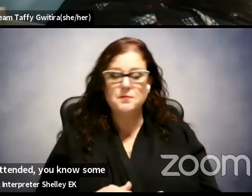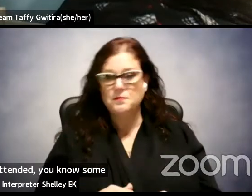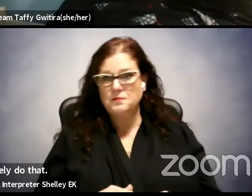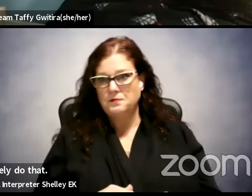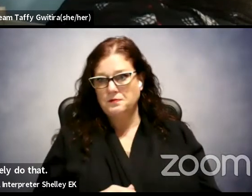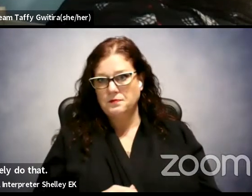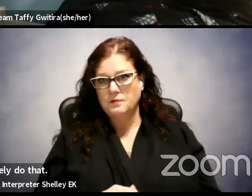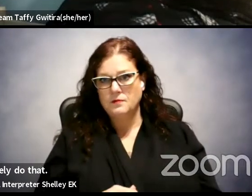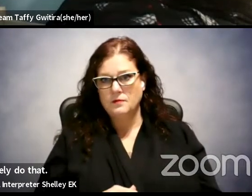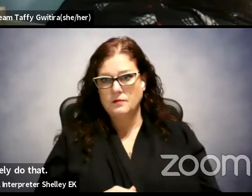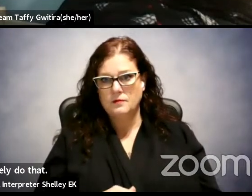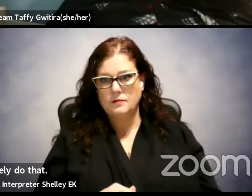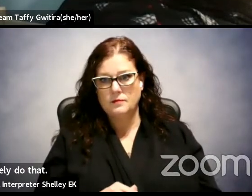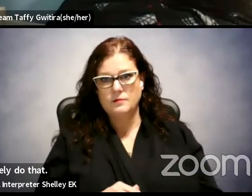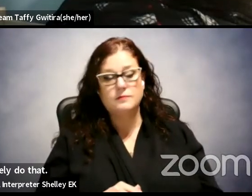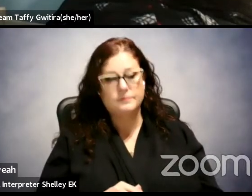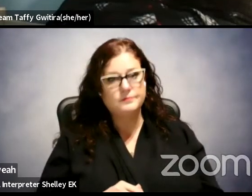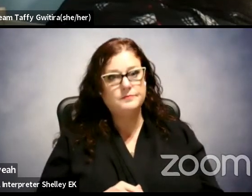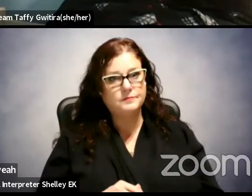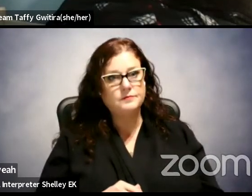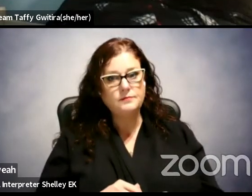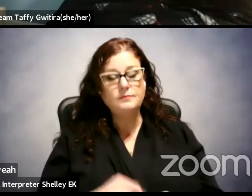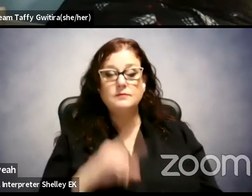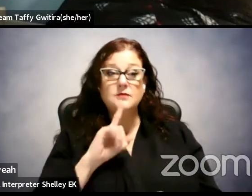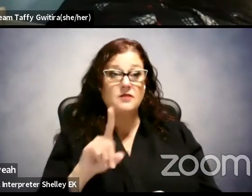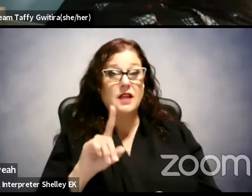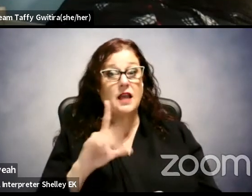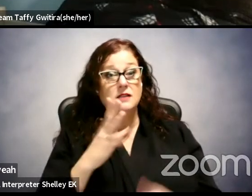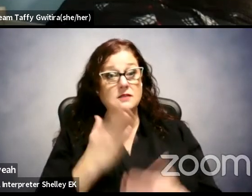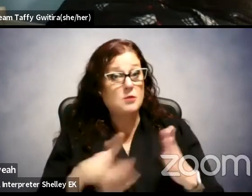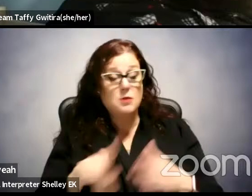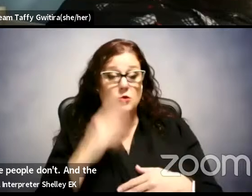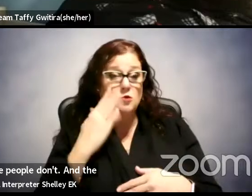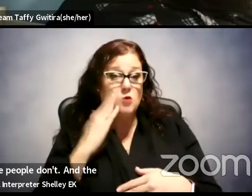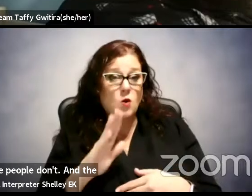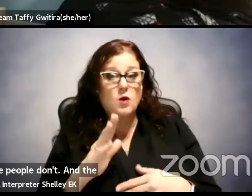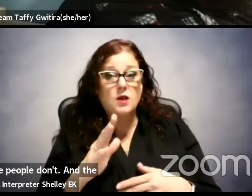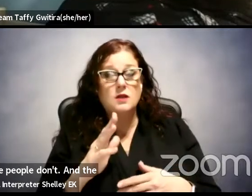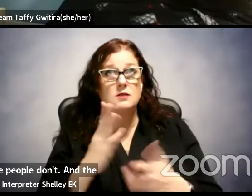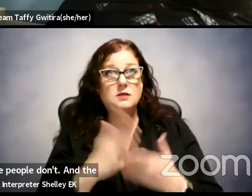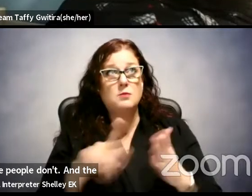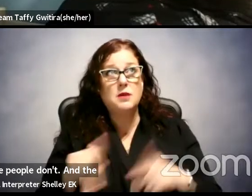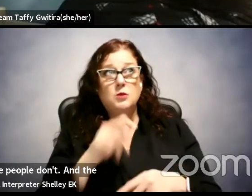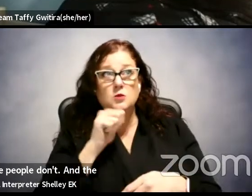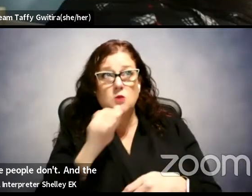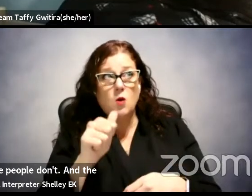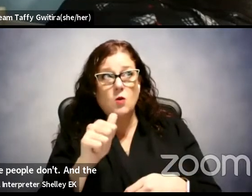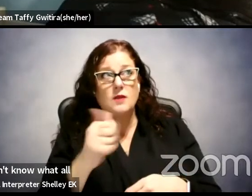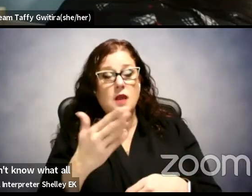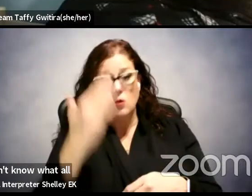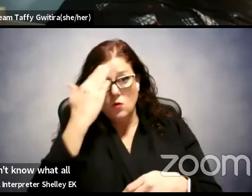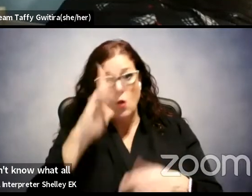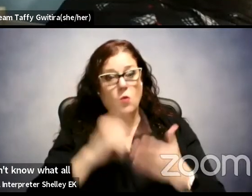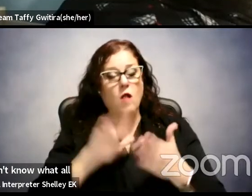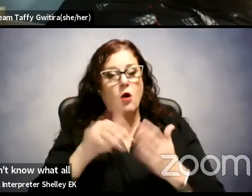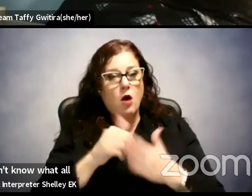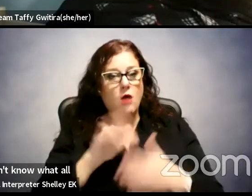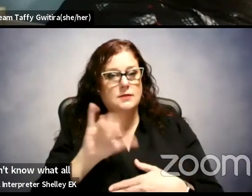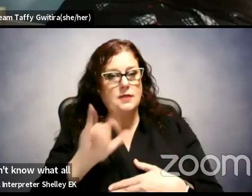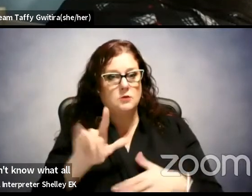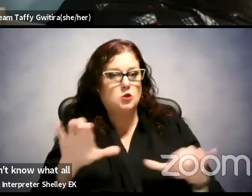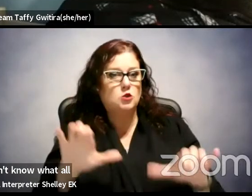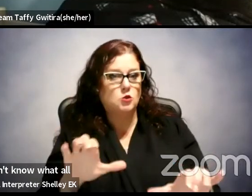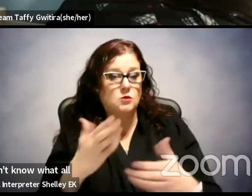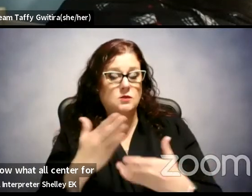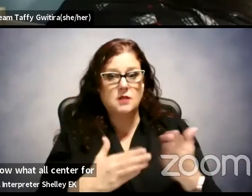Yeah, definitely. Yeah, some people don't, and the thing is, some people don't know what all centers for independent living do,